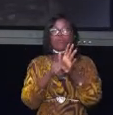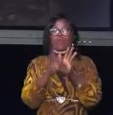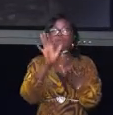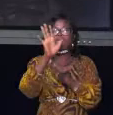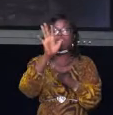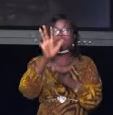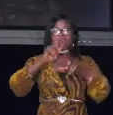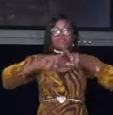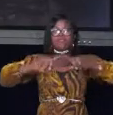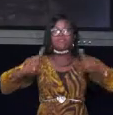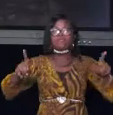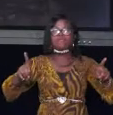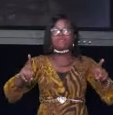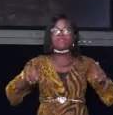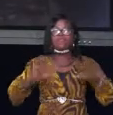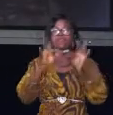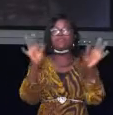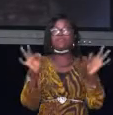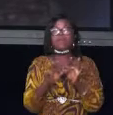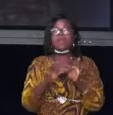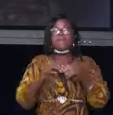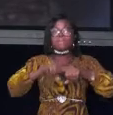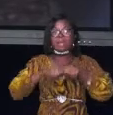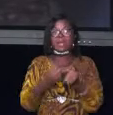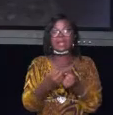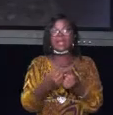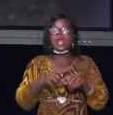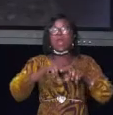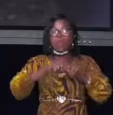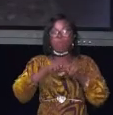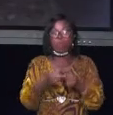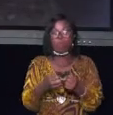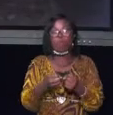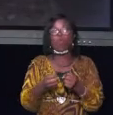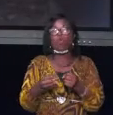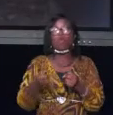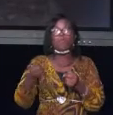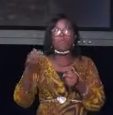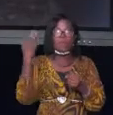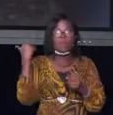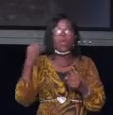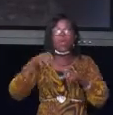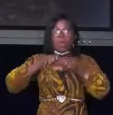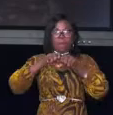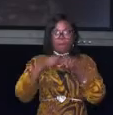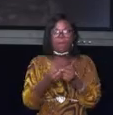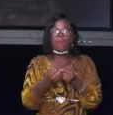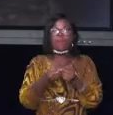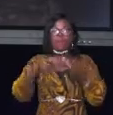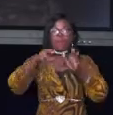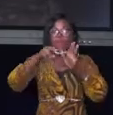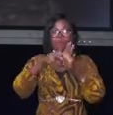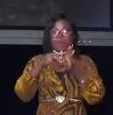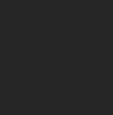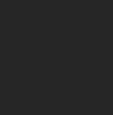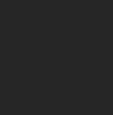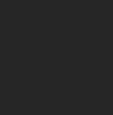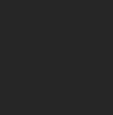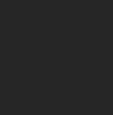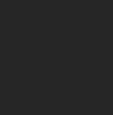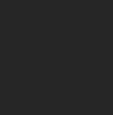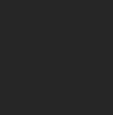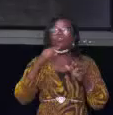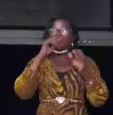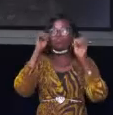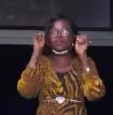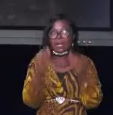broken. 5 different forms. Break, broke, breaking, broke, and broken. So we